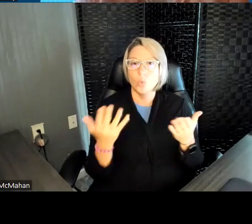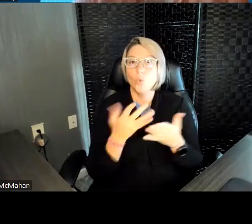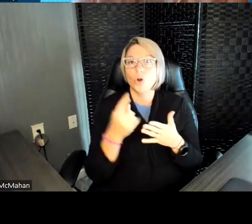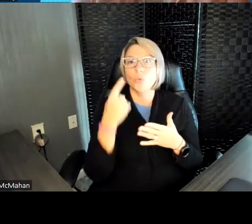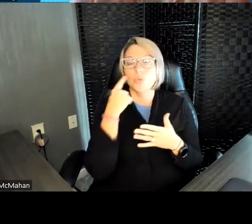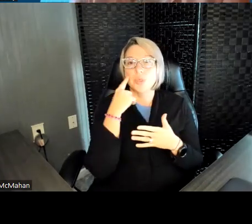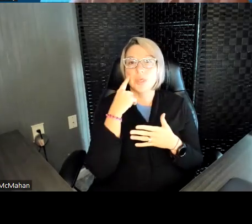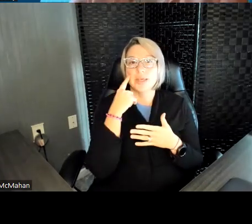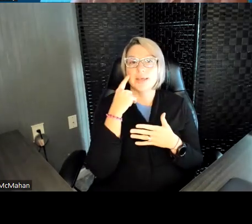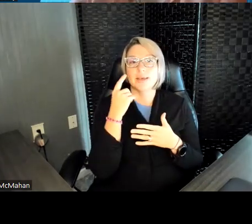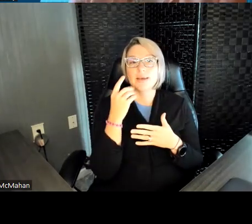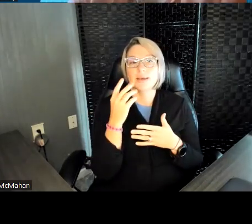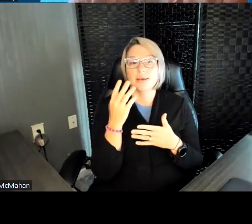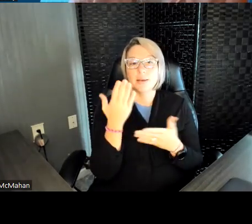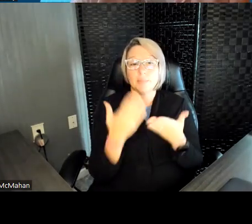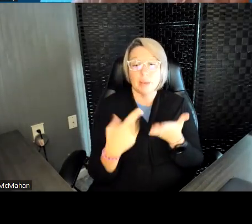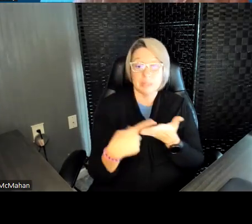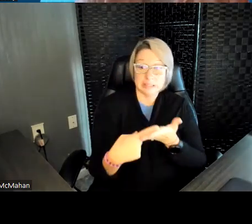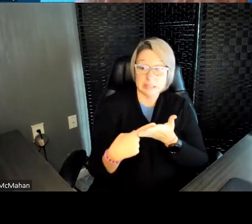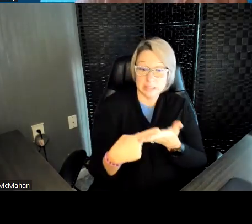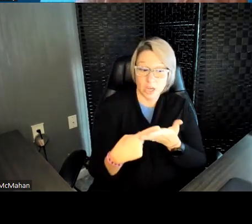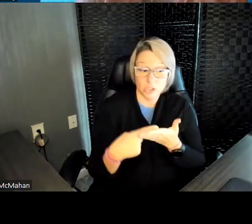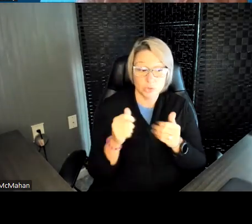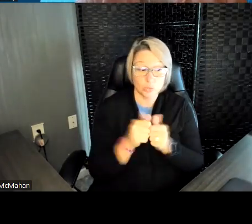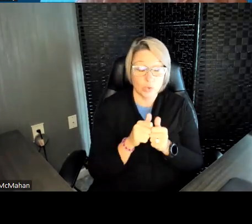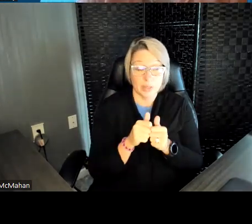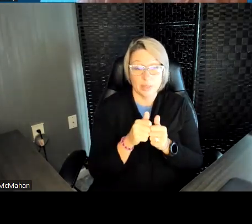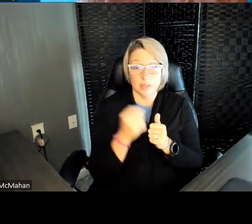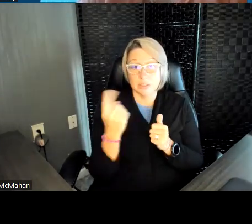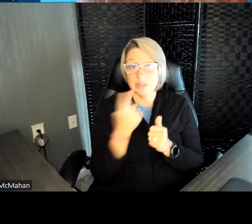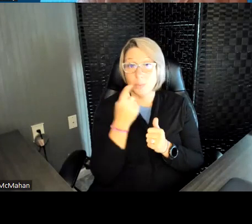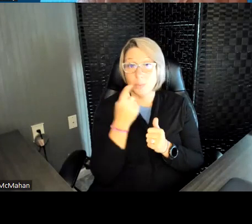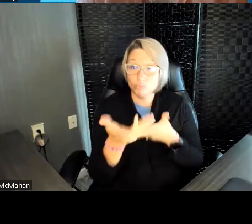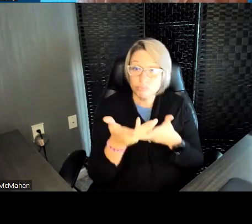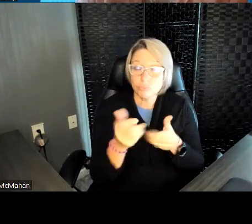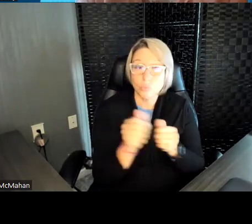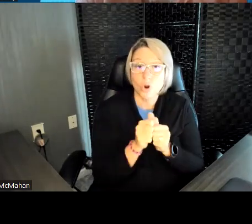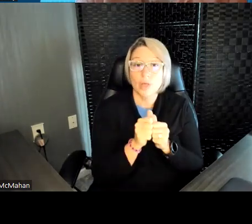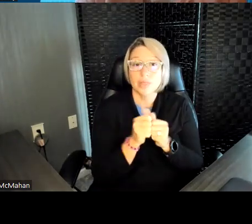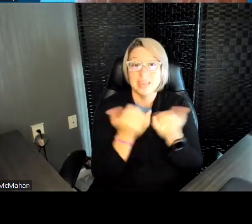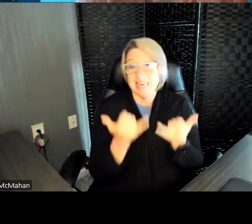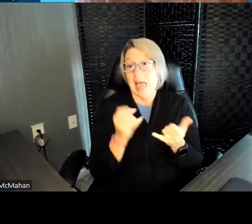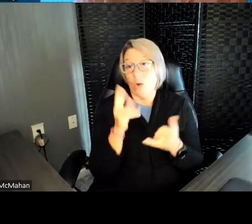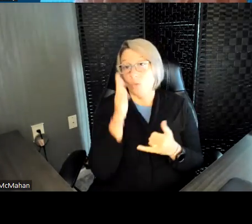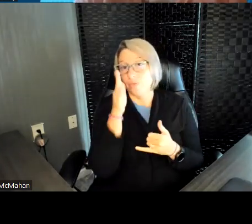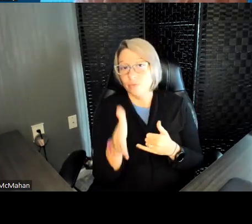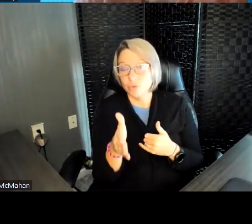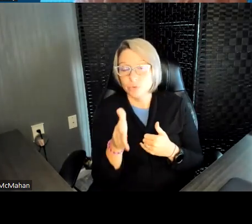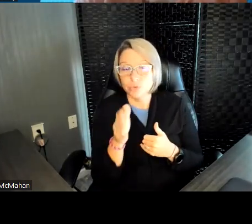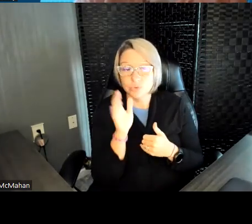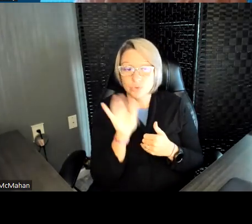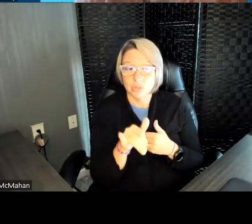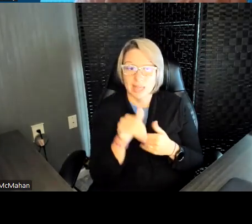be a discussion point with someone that you may work with now or in the future who's really in